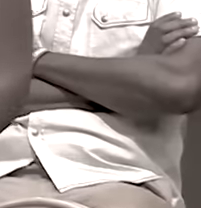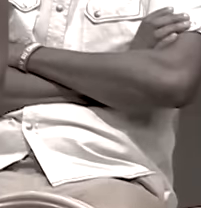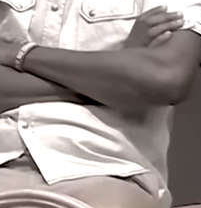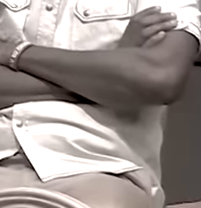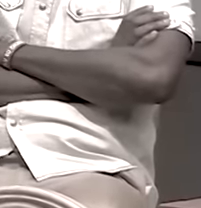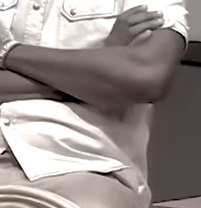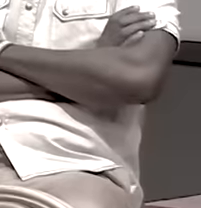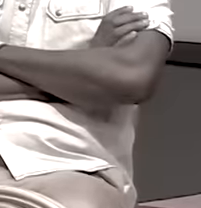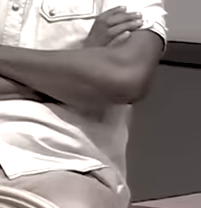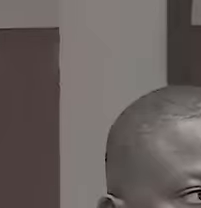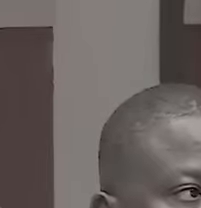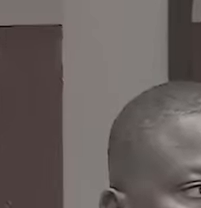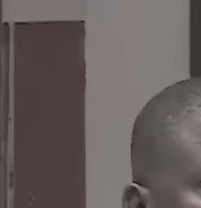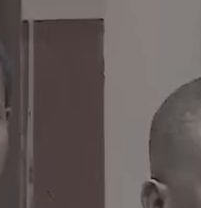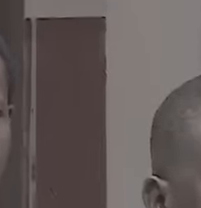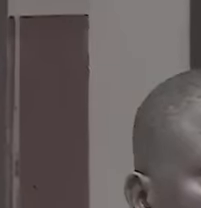for the upkeep of their children.